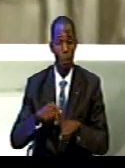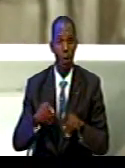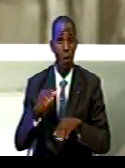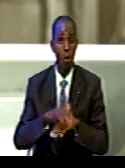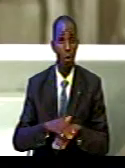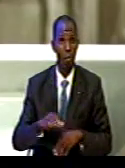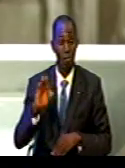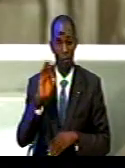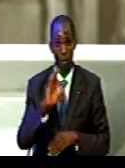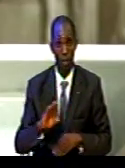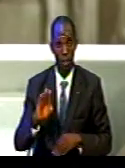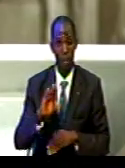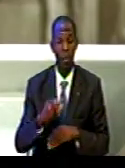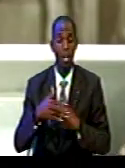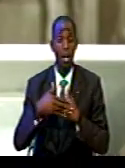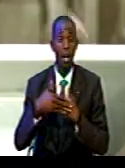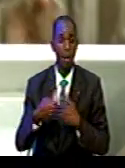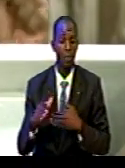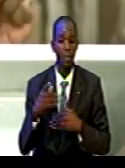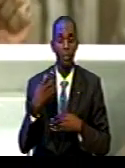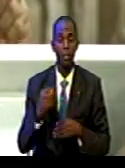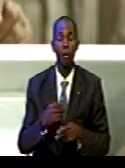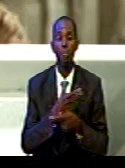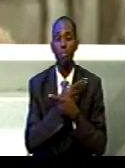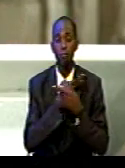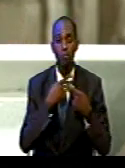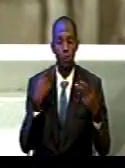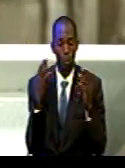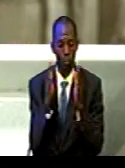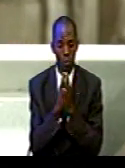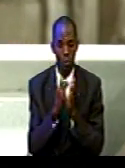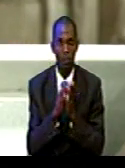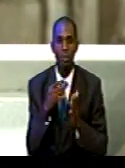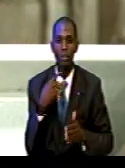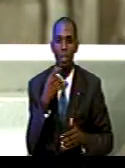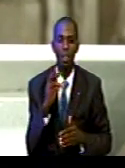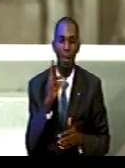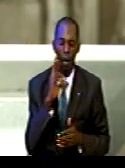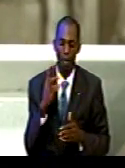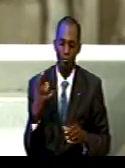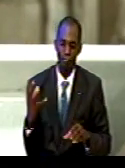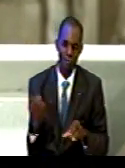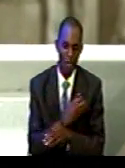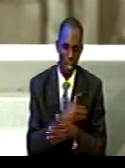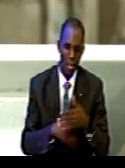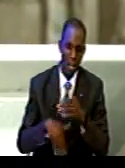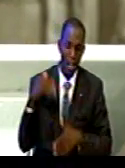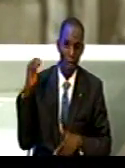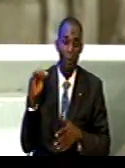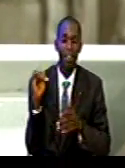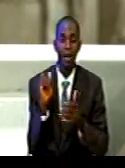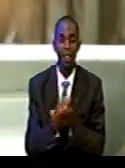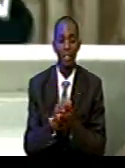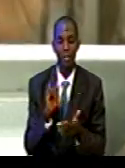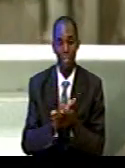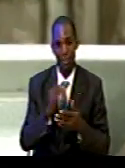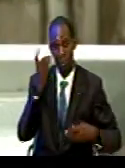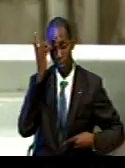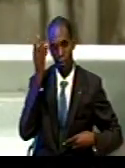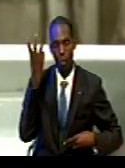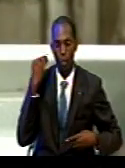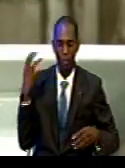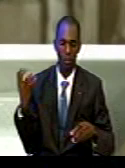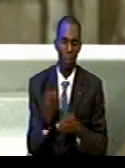urine during the night. But church on pray. Friday, after the Jesus prayed and said, flush